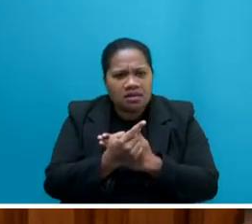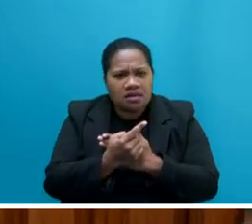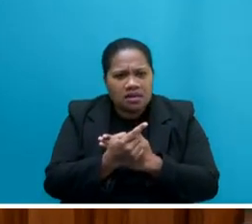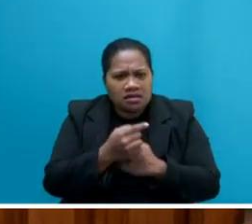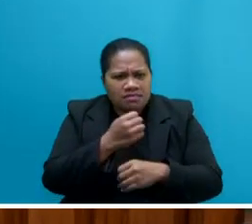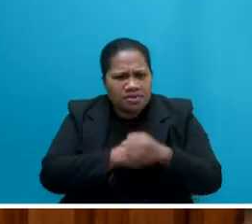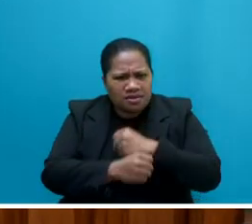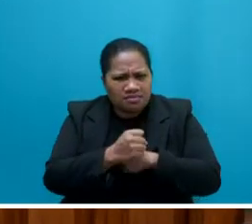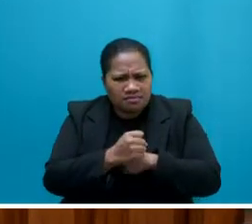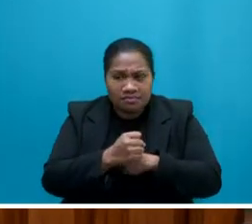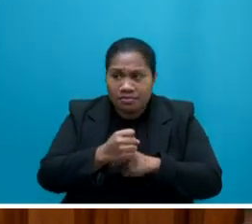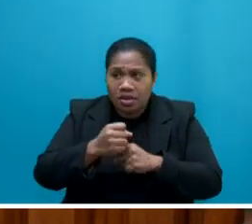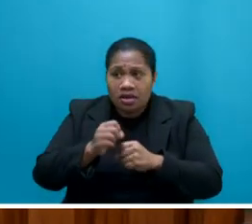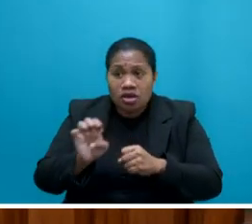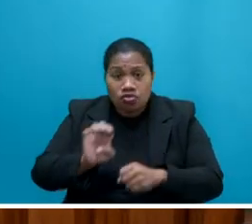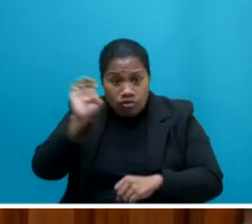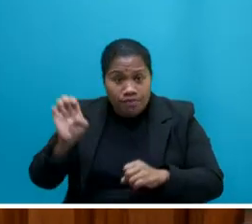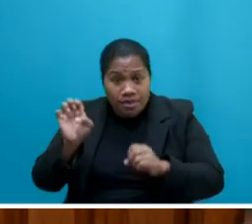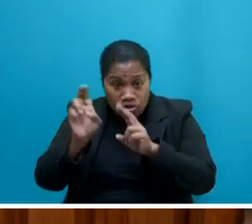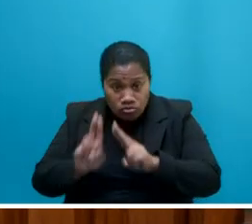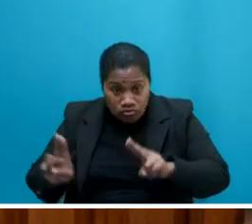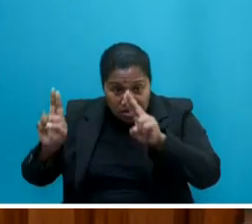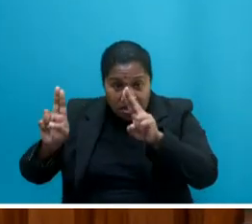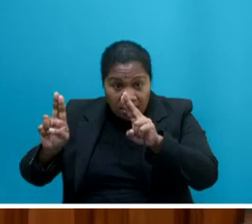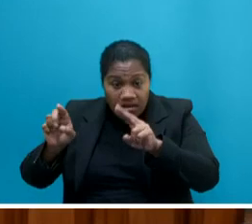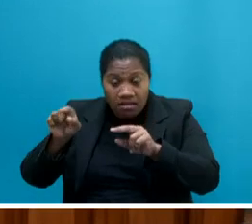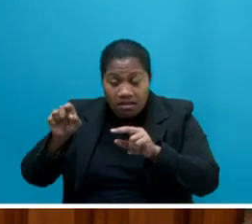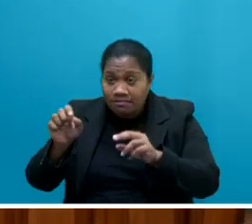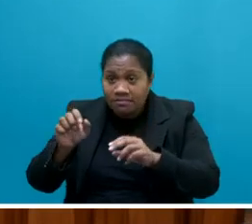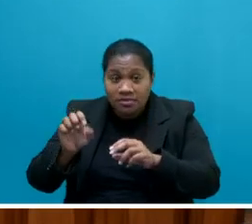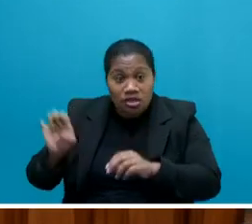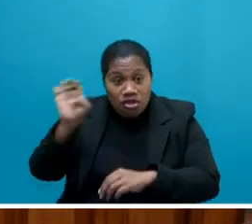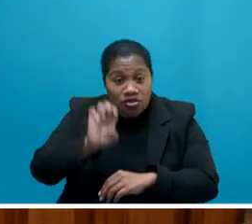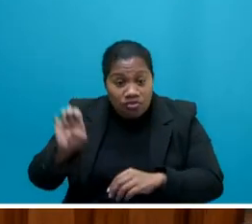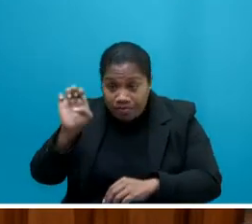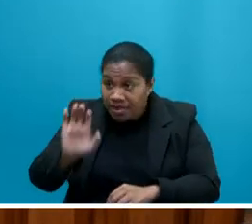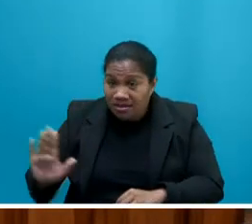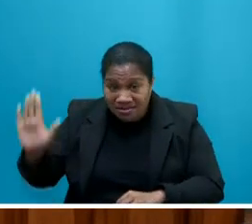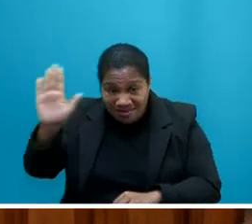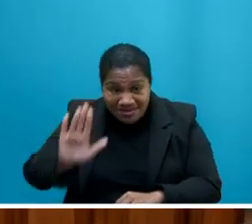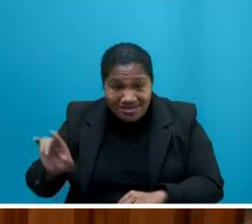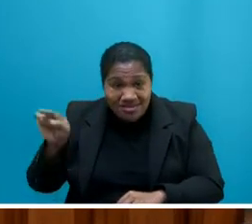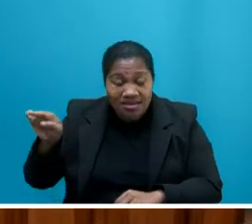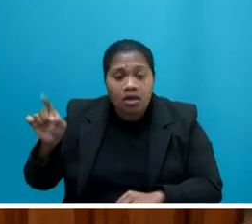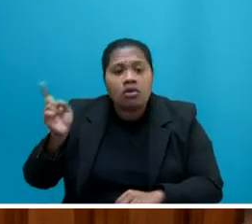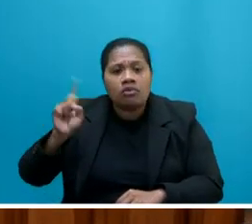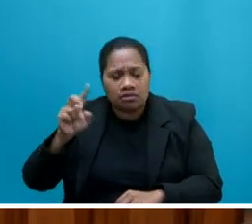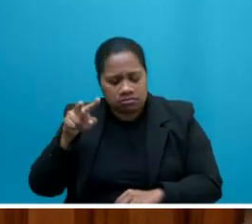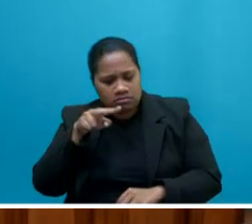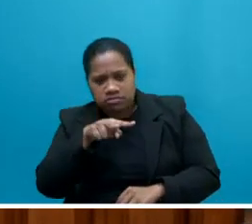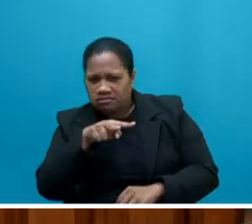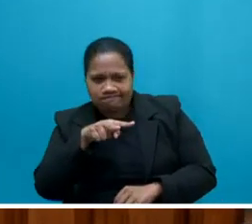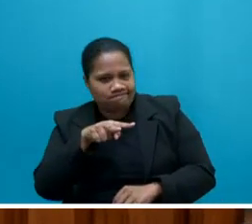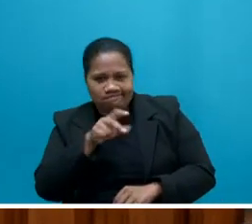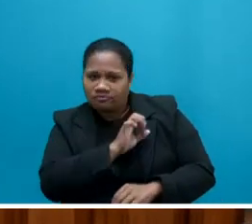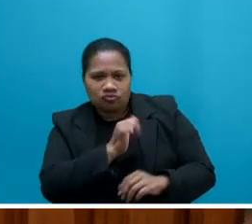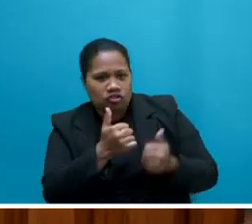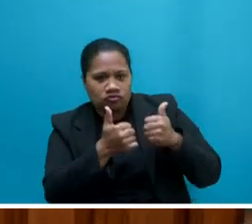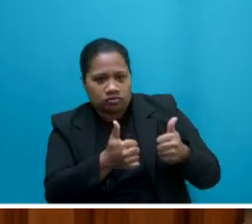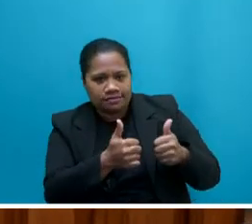International Labour Organization to Fiji to review our labour laws or face the consequences for the